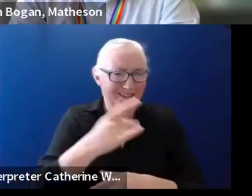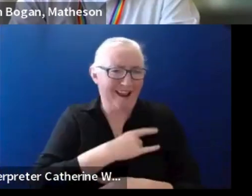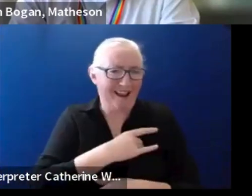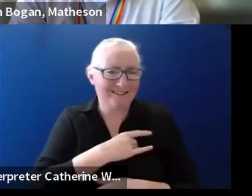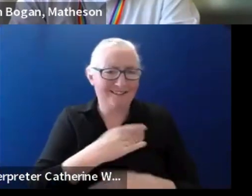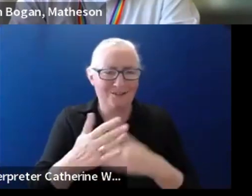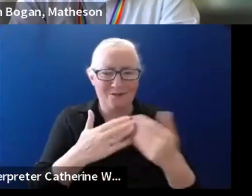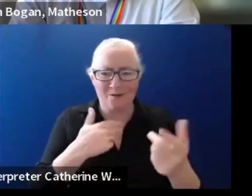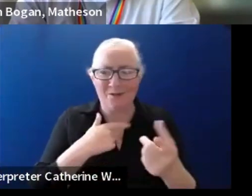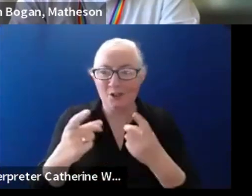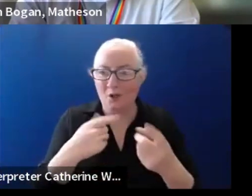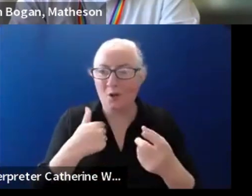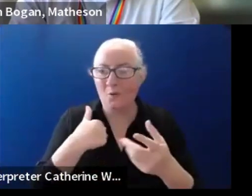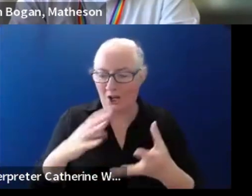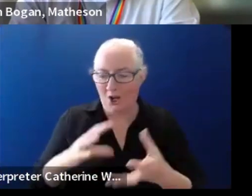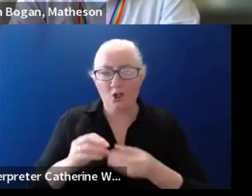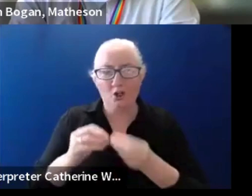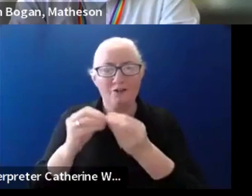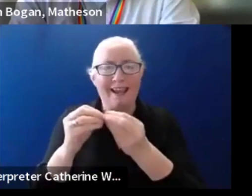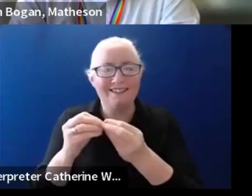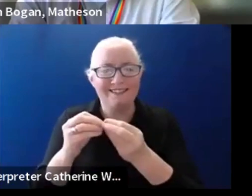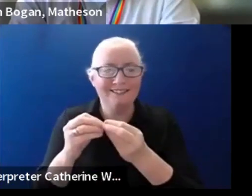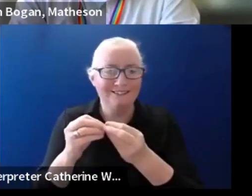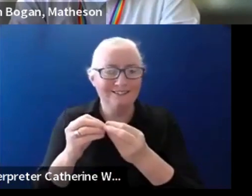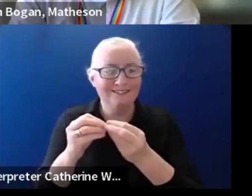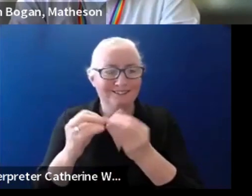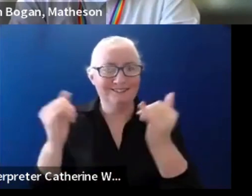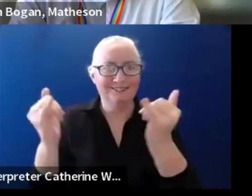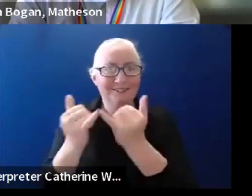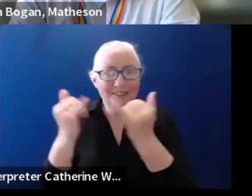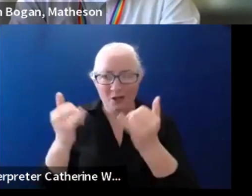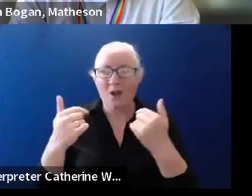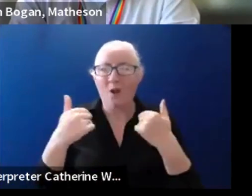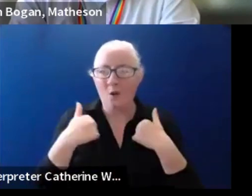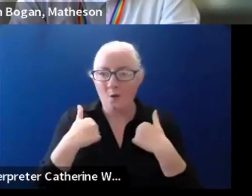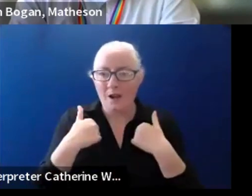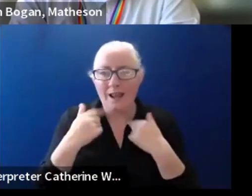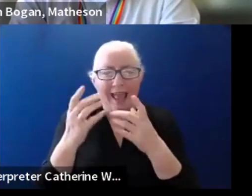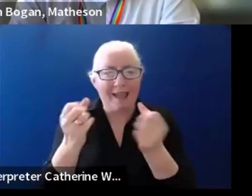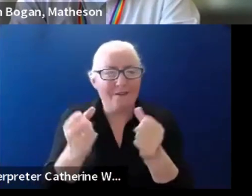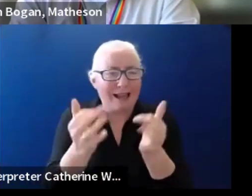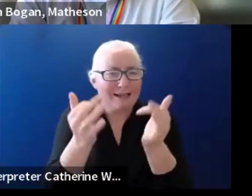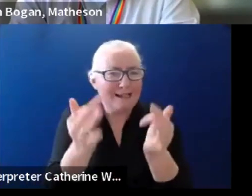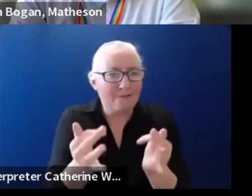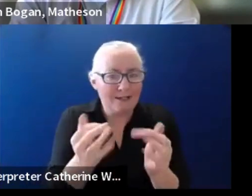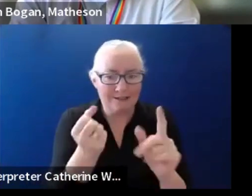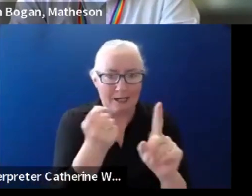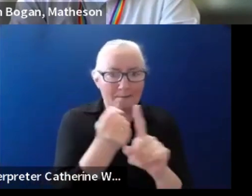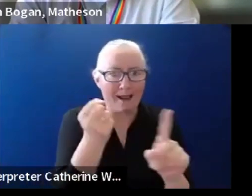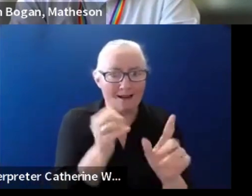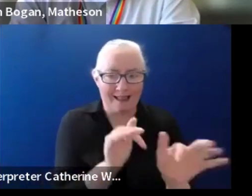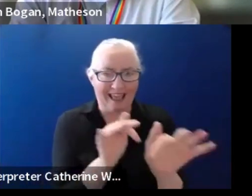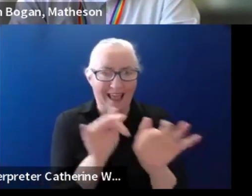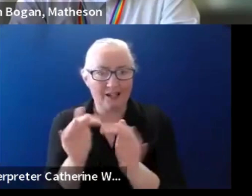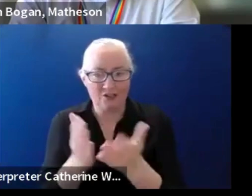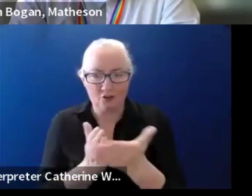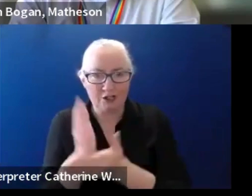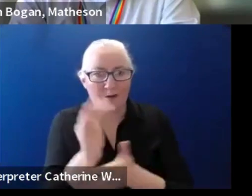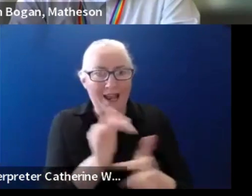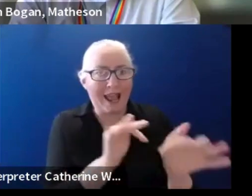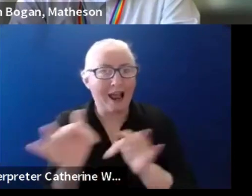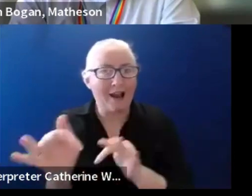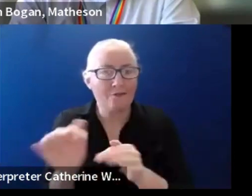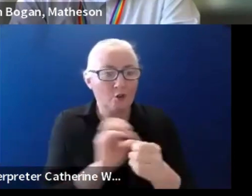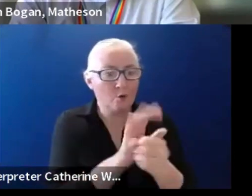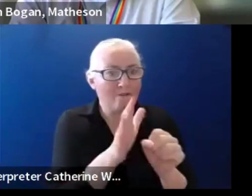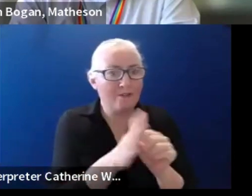Ricard. We are creators of conviviality. And I think there was a definite impact immediately after COVID in terms of